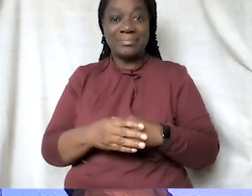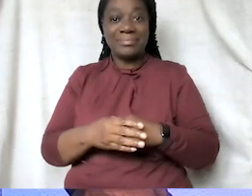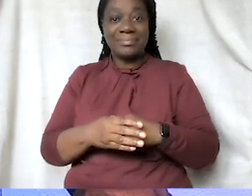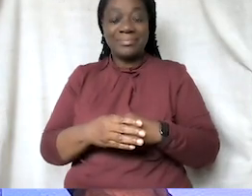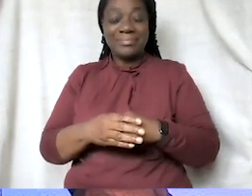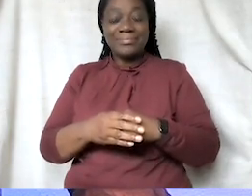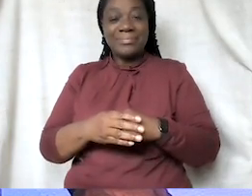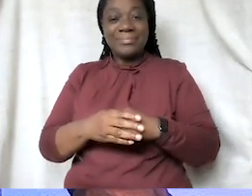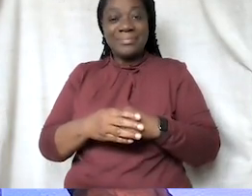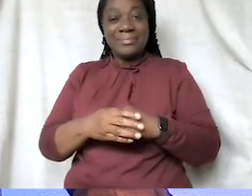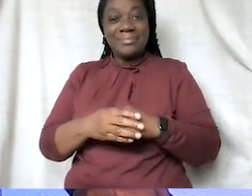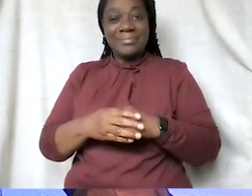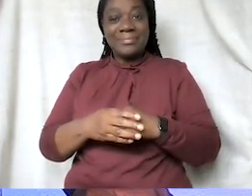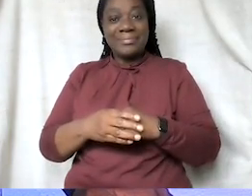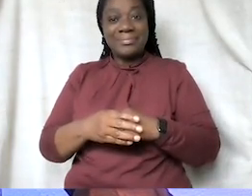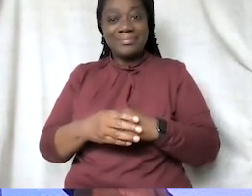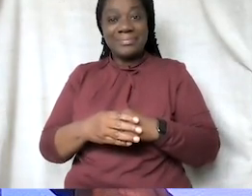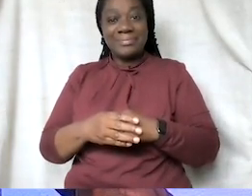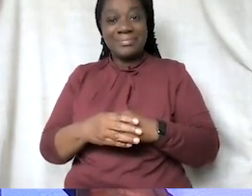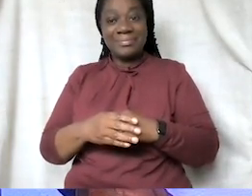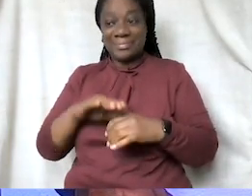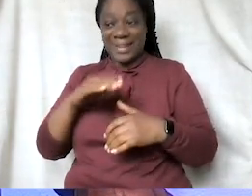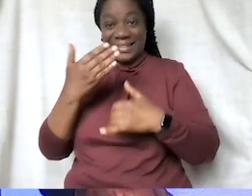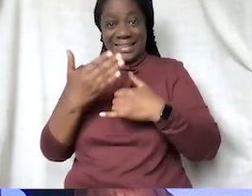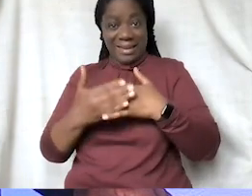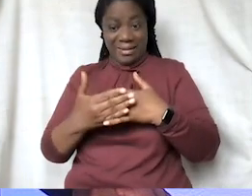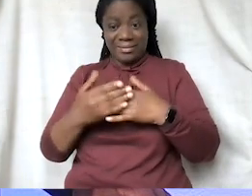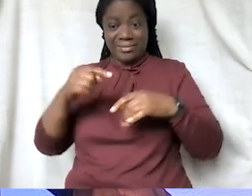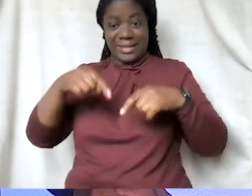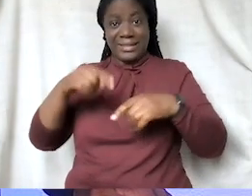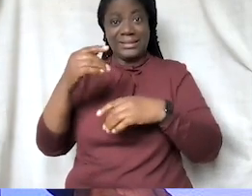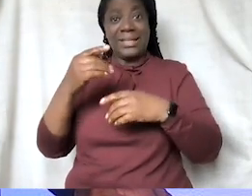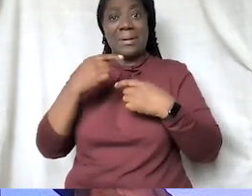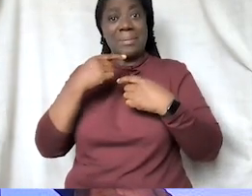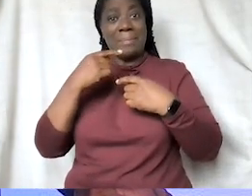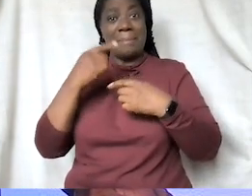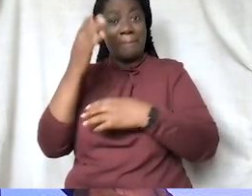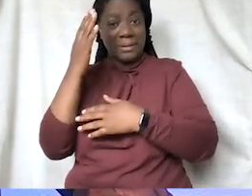having a wonderful time. And at the end of this message tonight,